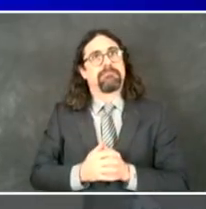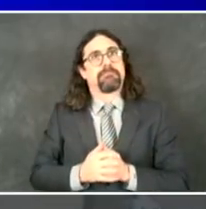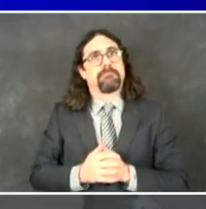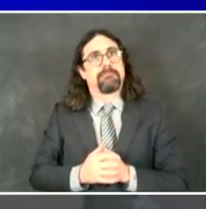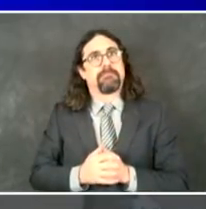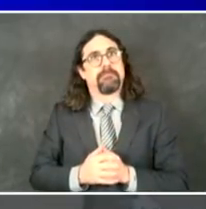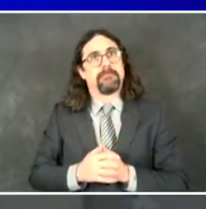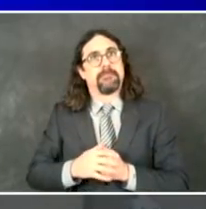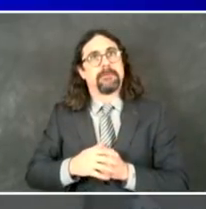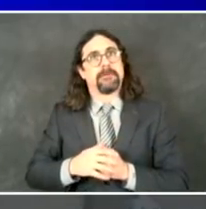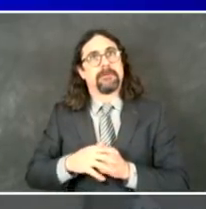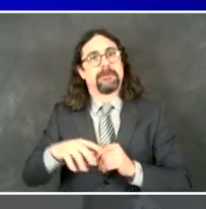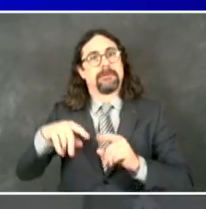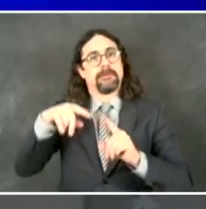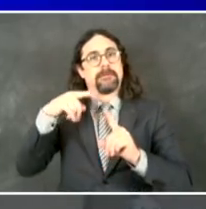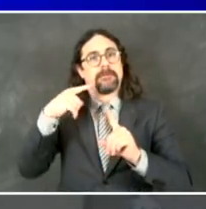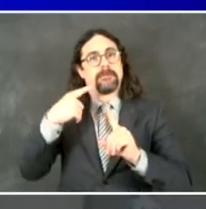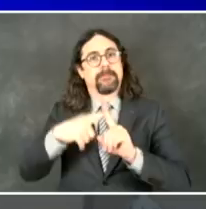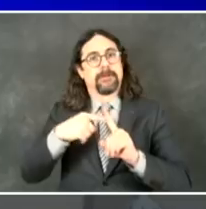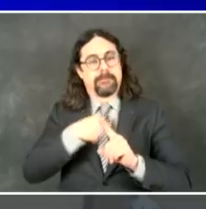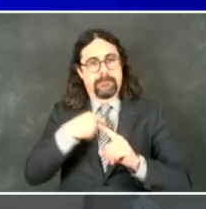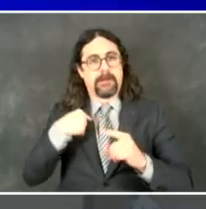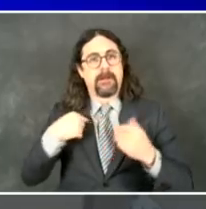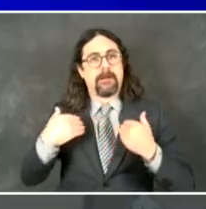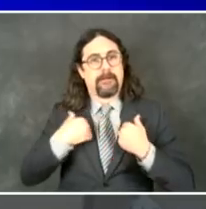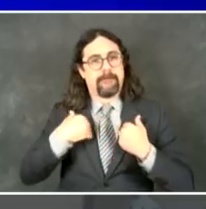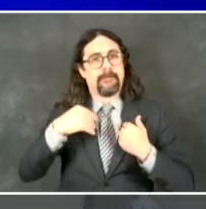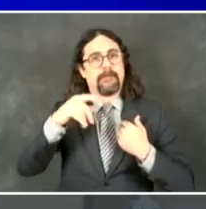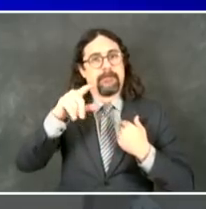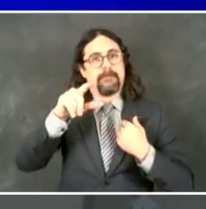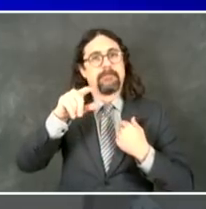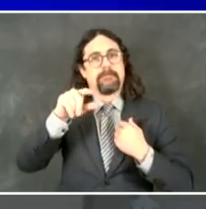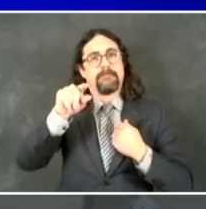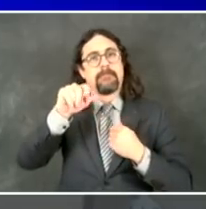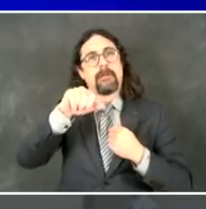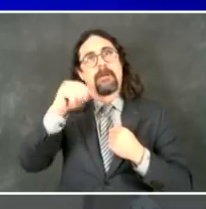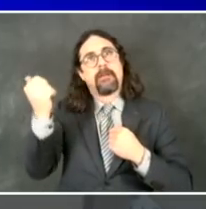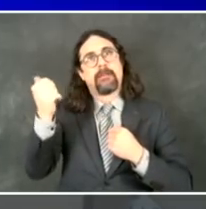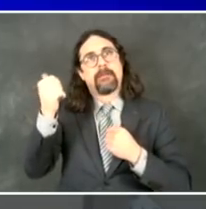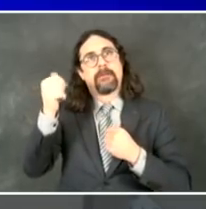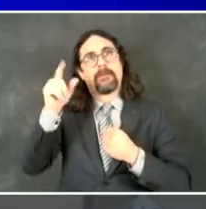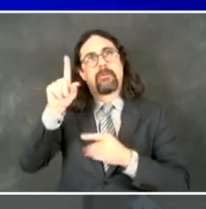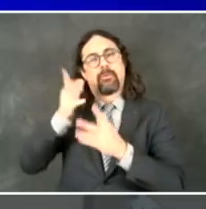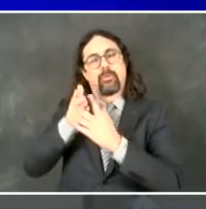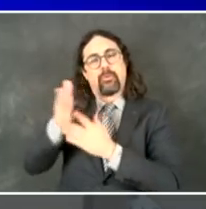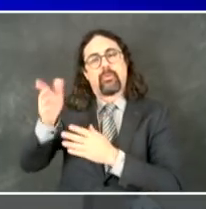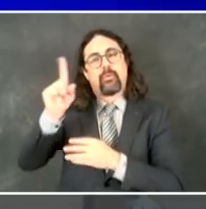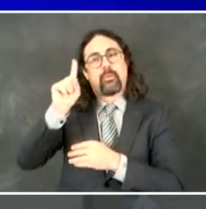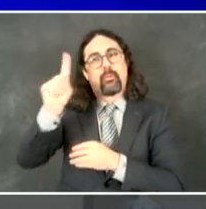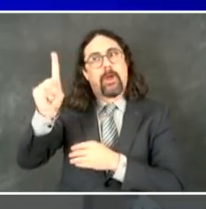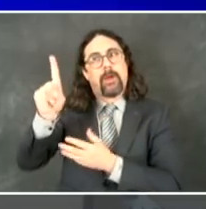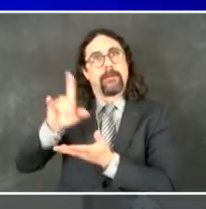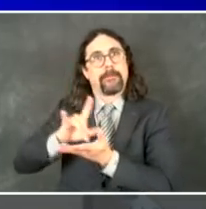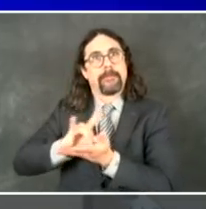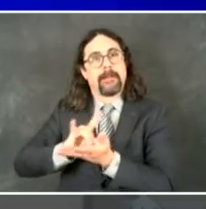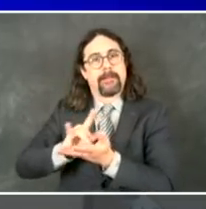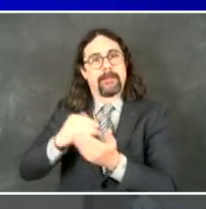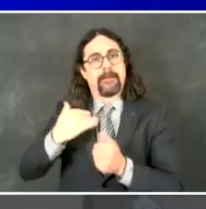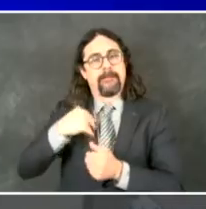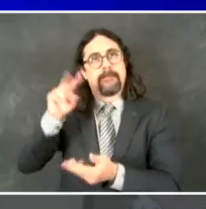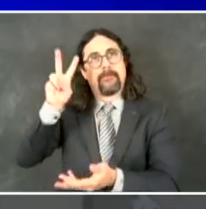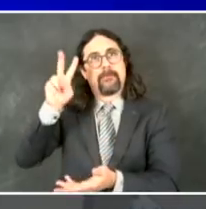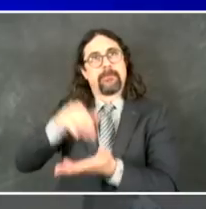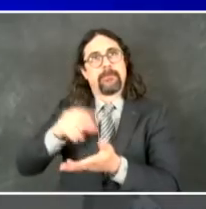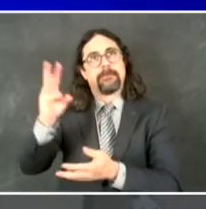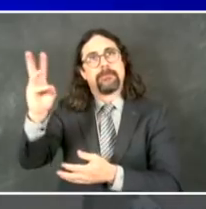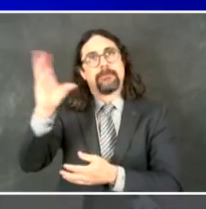One Medical. That number is substantial, but now we're going to be taking it up. It'll be 10,000 tests per week or more at these community-based sites,